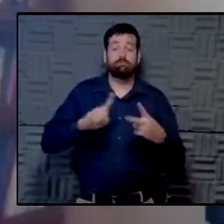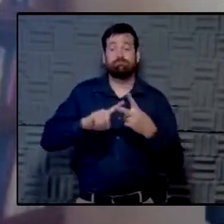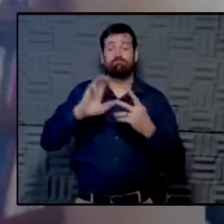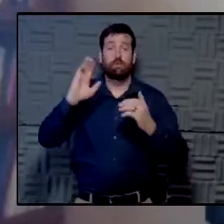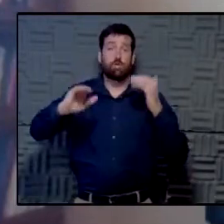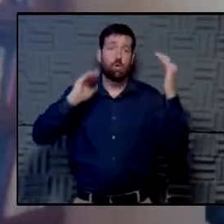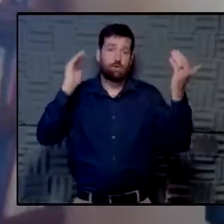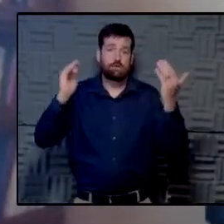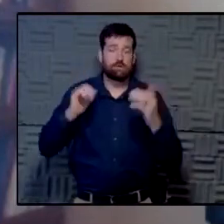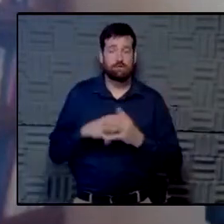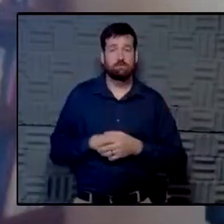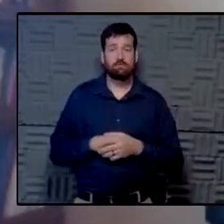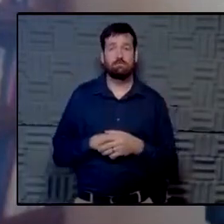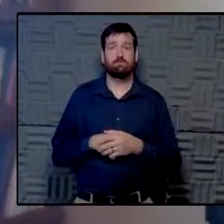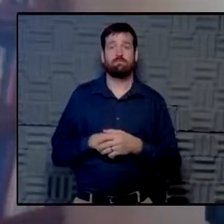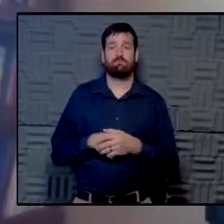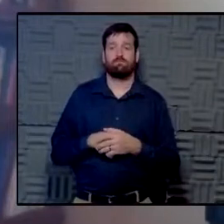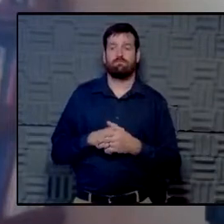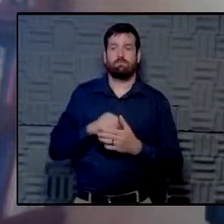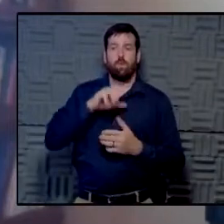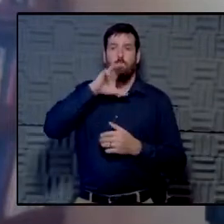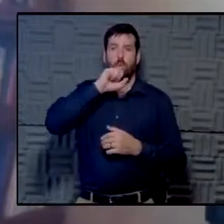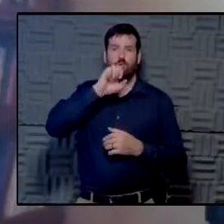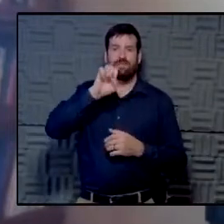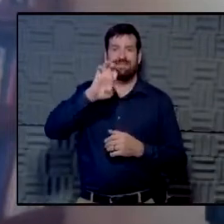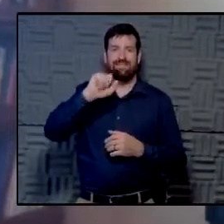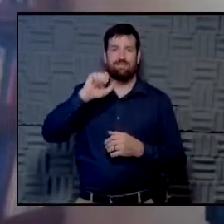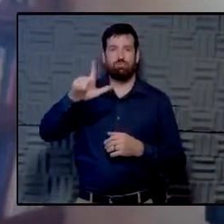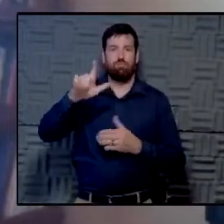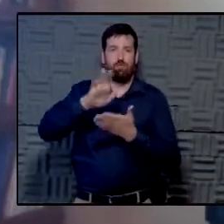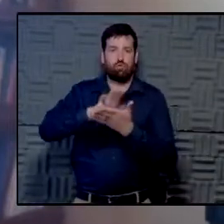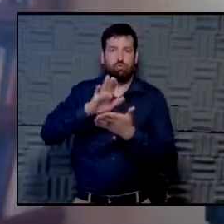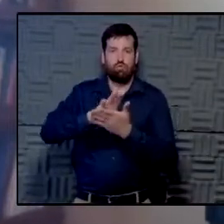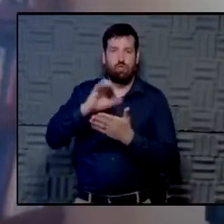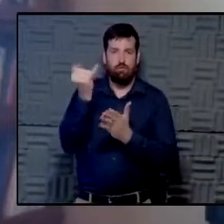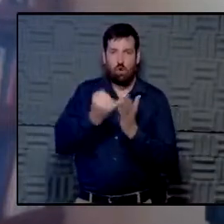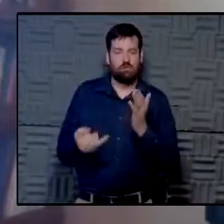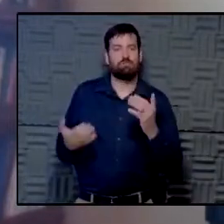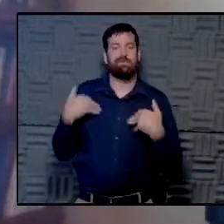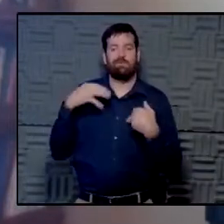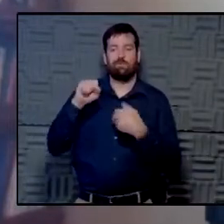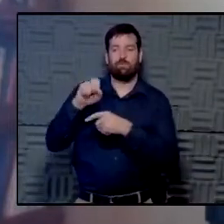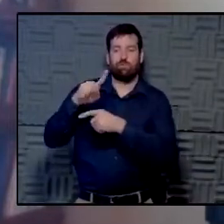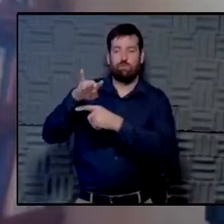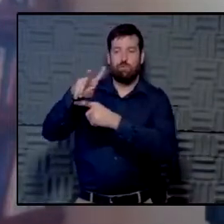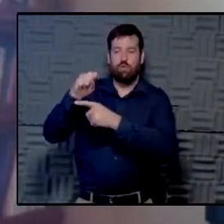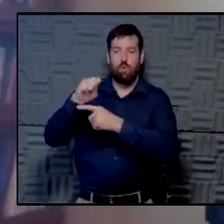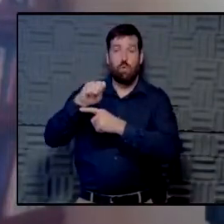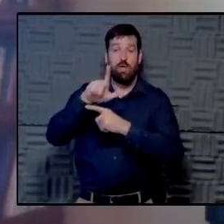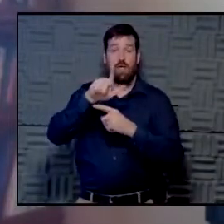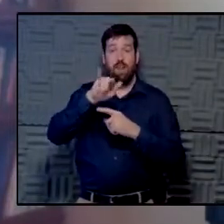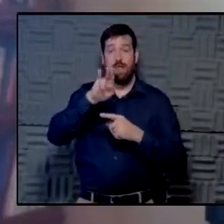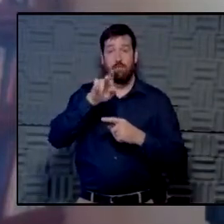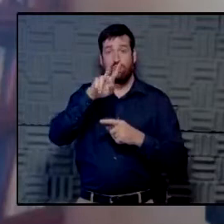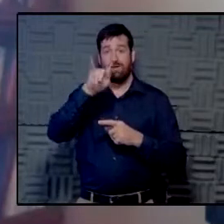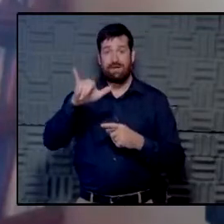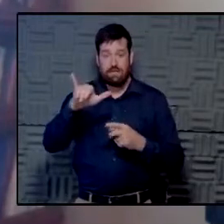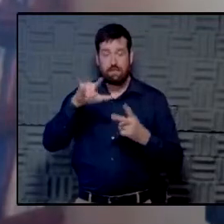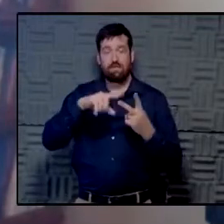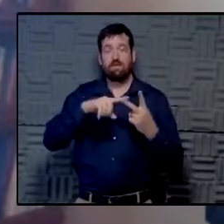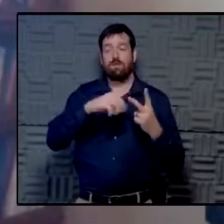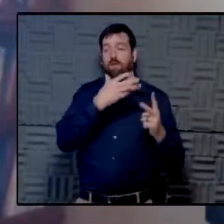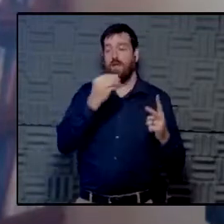hold our sessions at the Orange Easel School of Art. There's a studio in Liberty, Missouri, and also one in